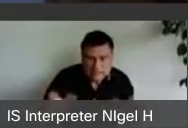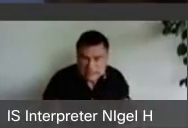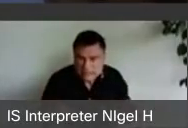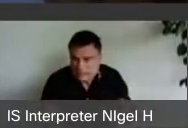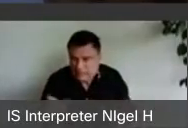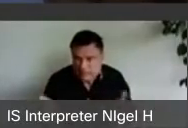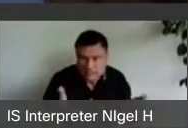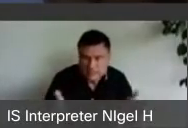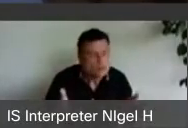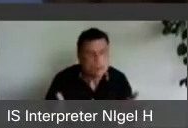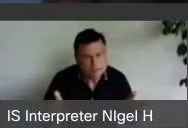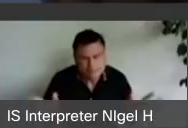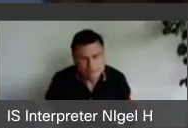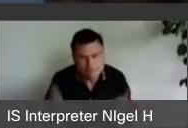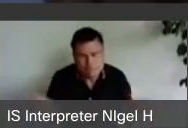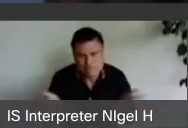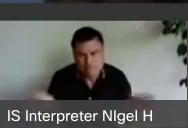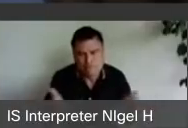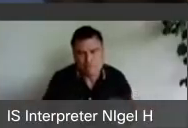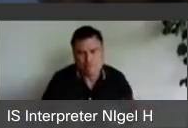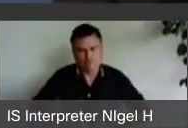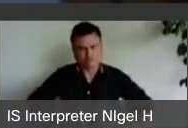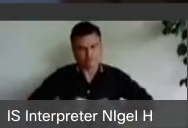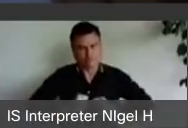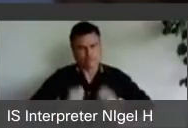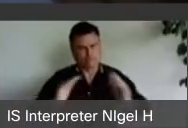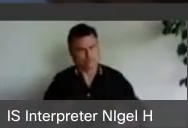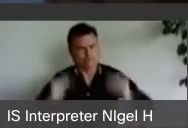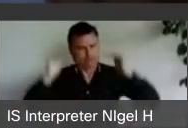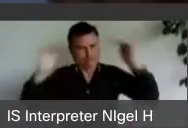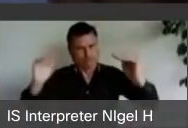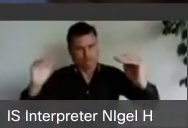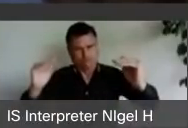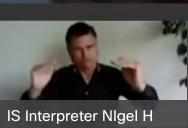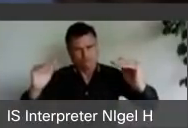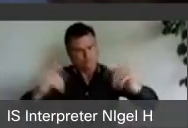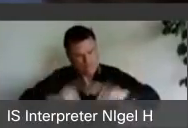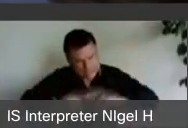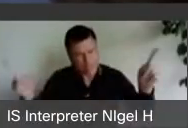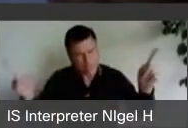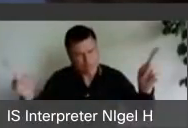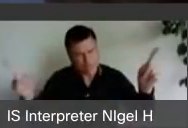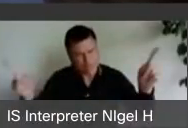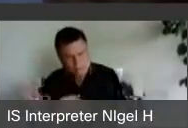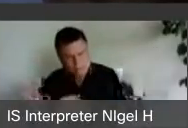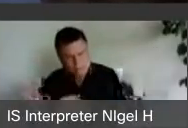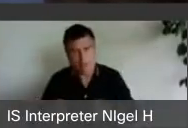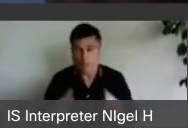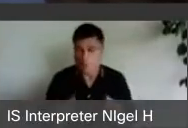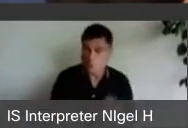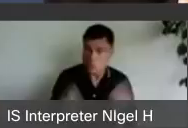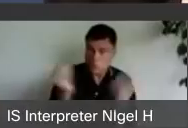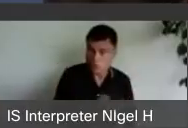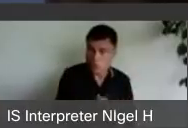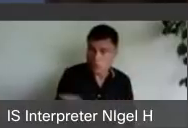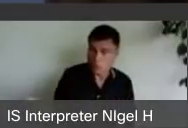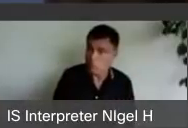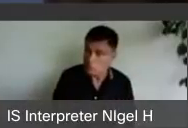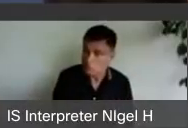in the young people, because you have been able to adapt more easily than any others to this digital world, but you have also